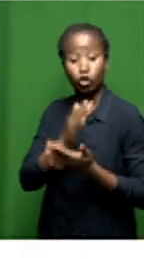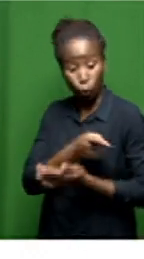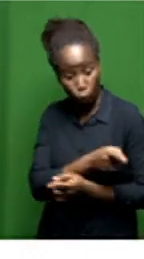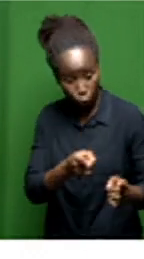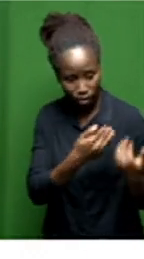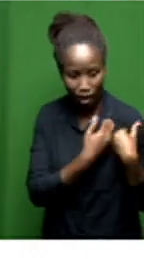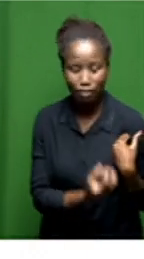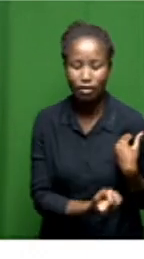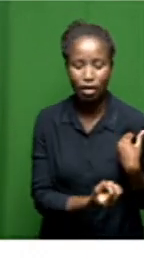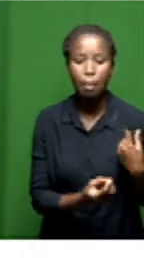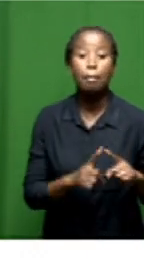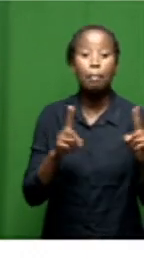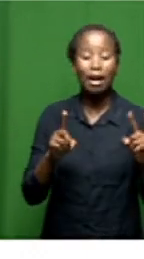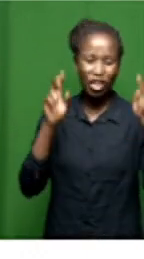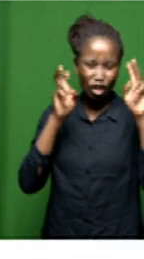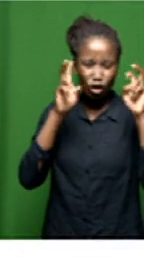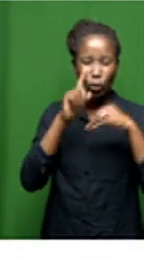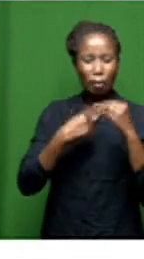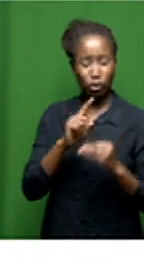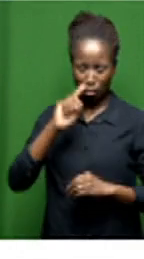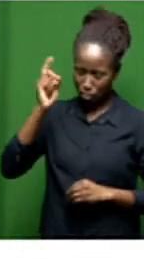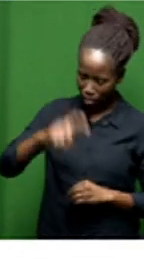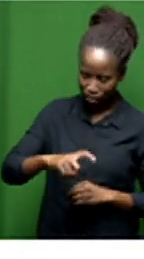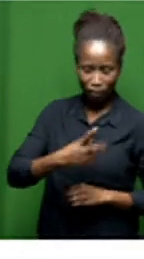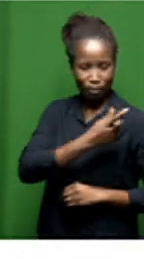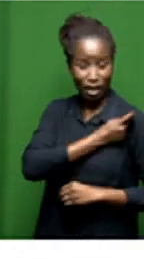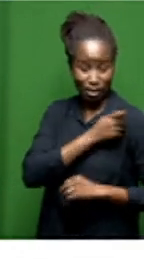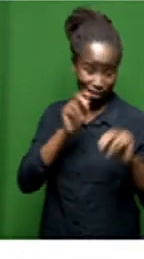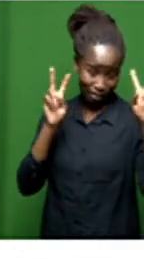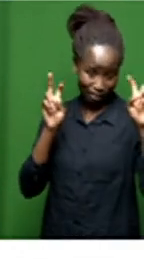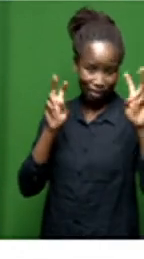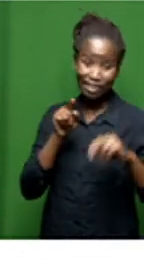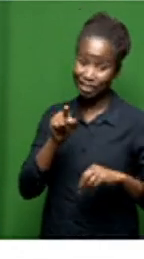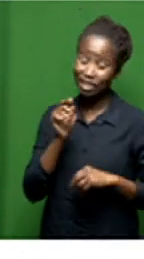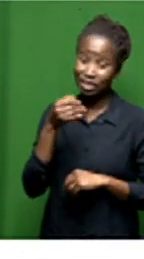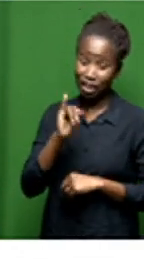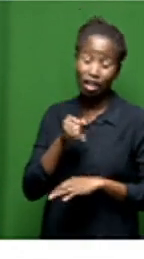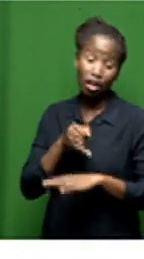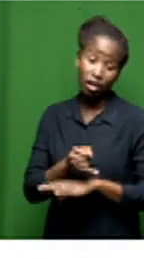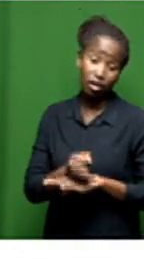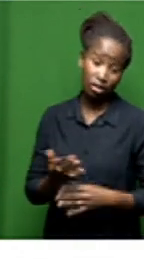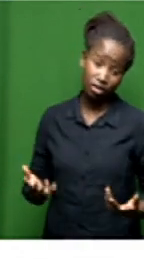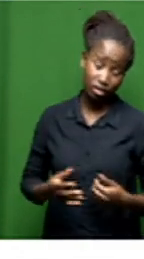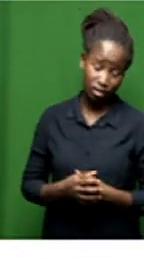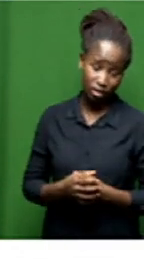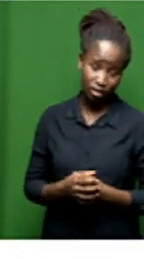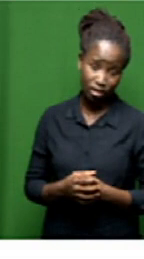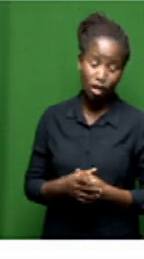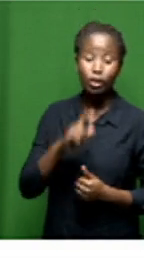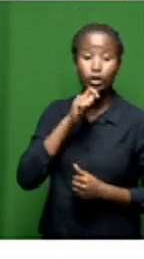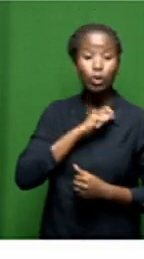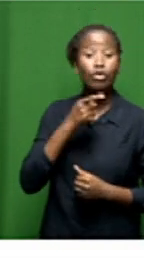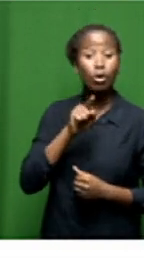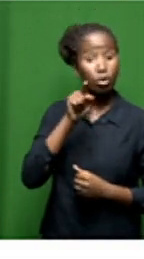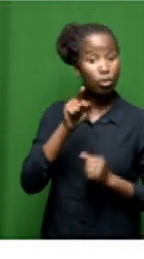question about mandatory vaccination at this stage, again, is a bit too early again for the higher education.